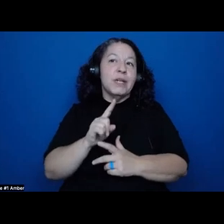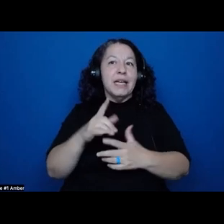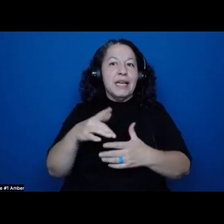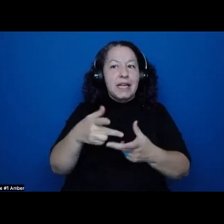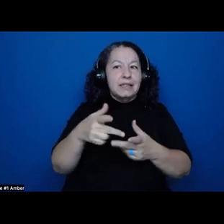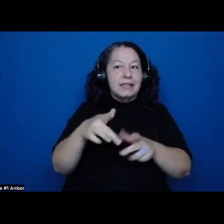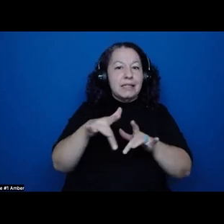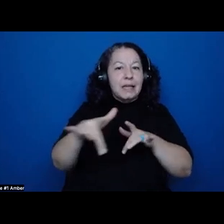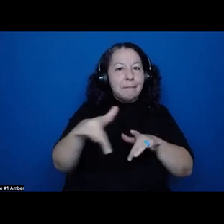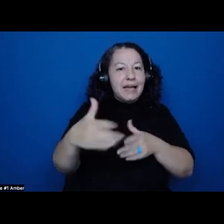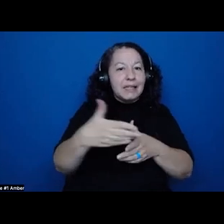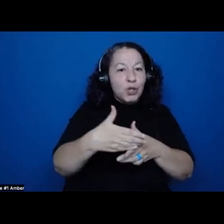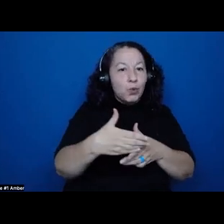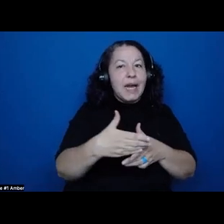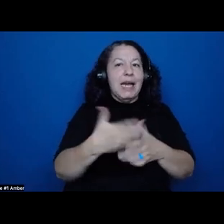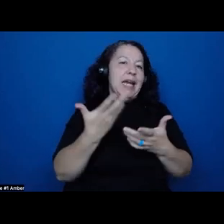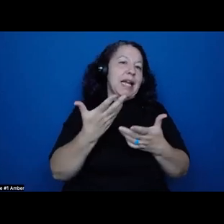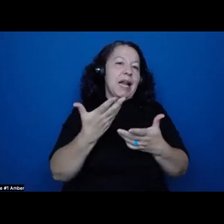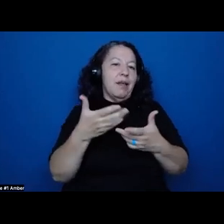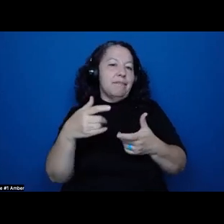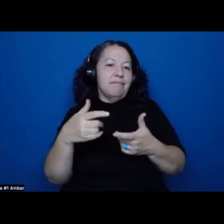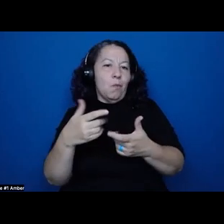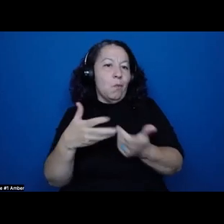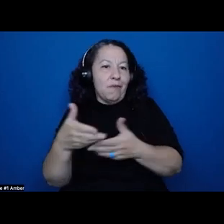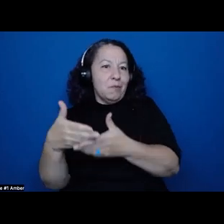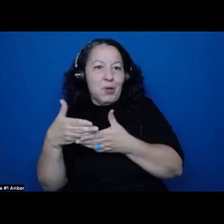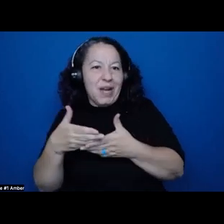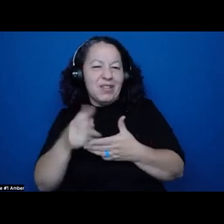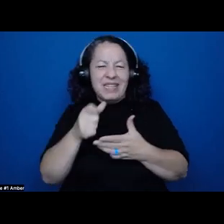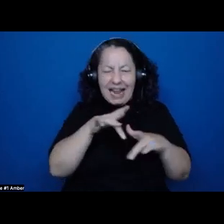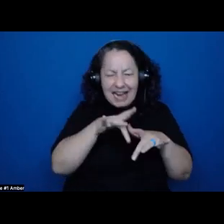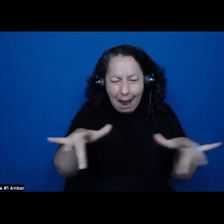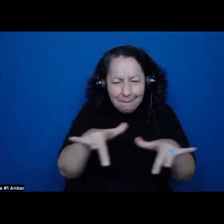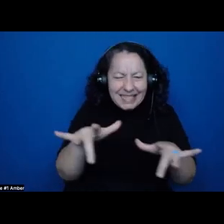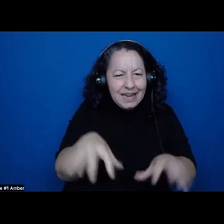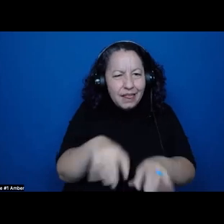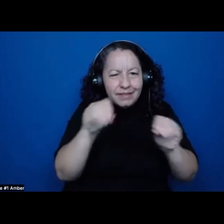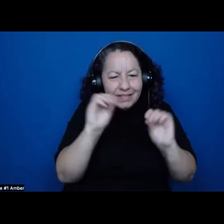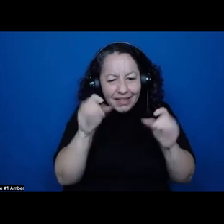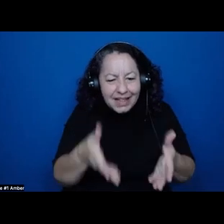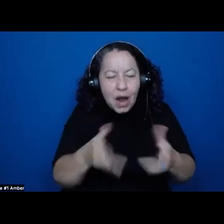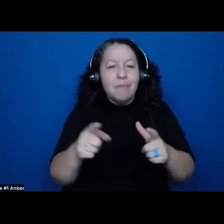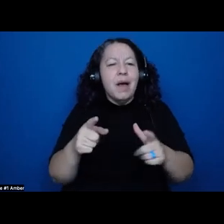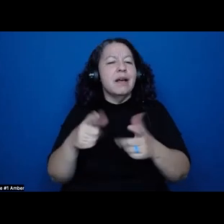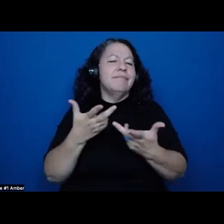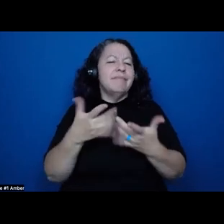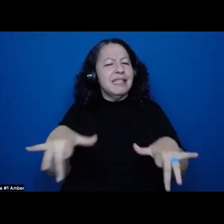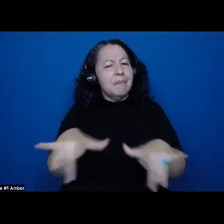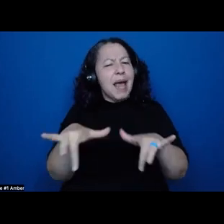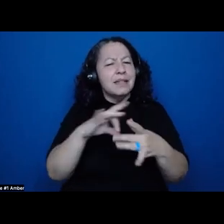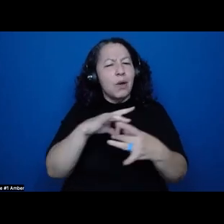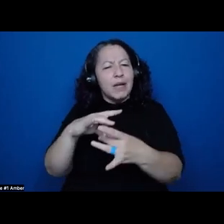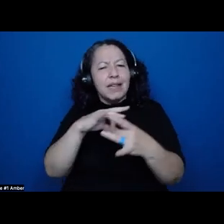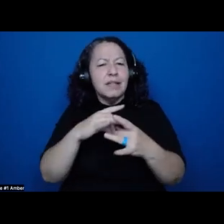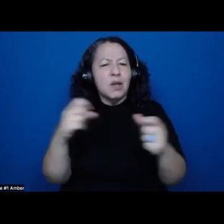betweenness, not empty space, not space that separates, but space that relates, that holds separate entities and things together in